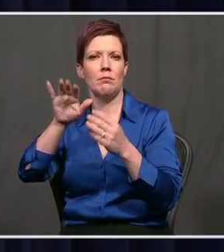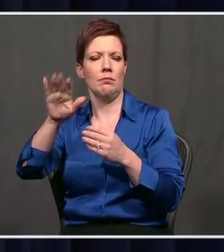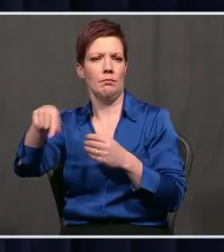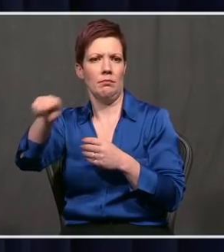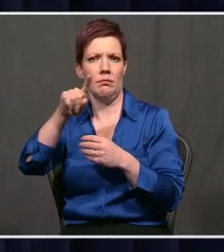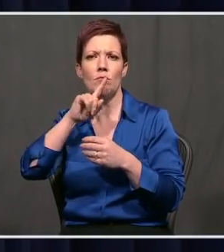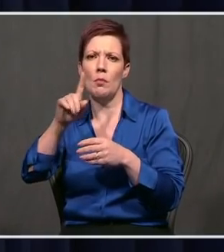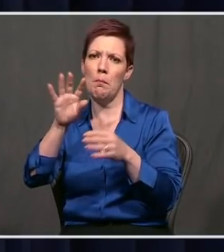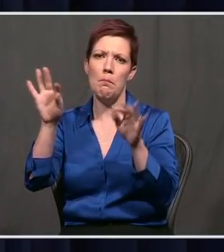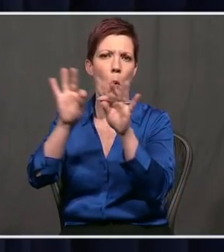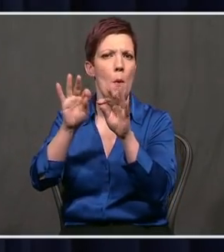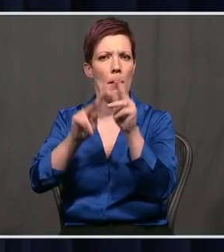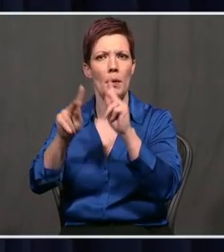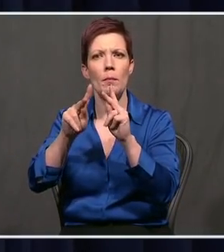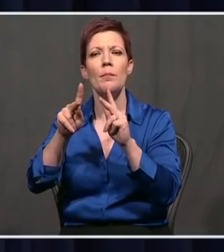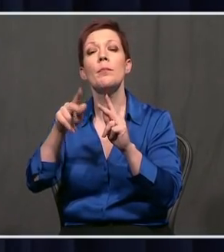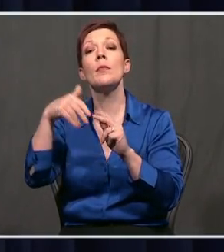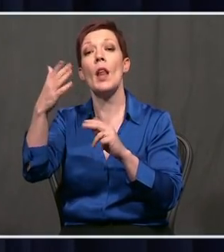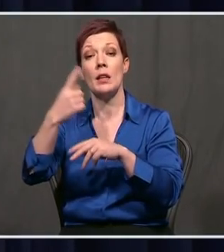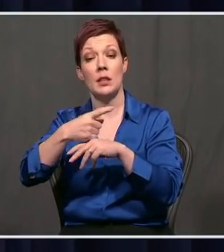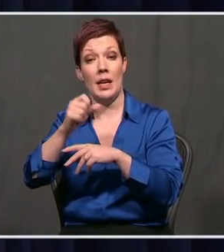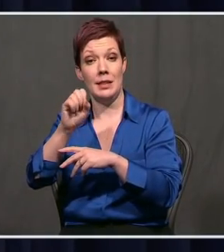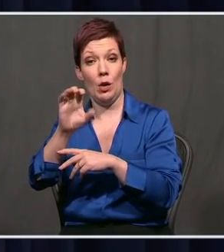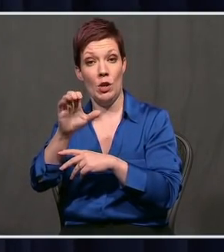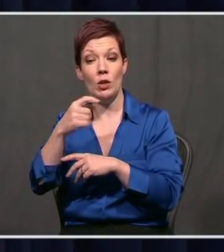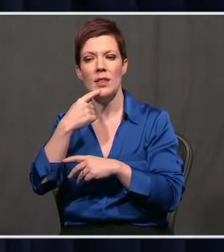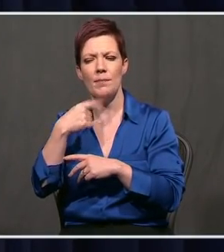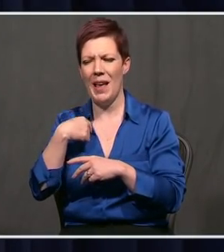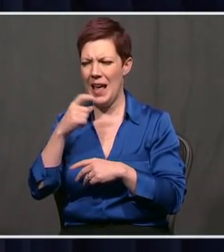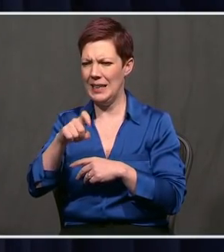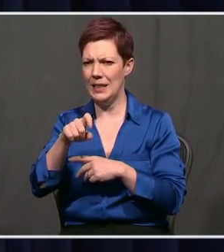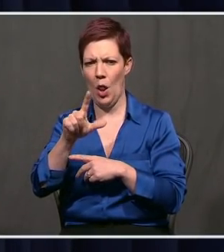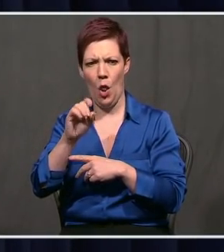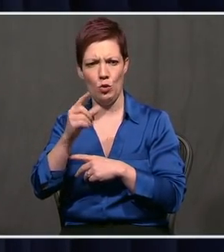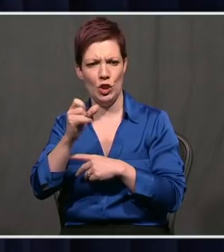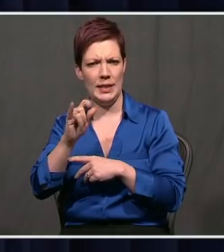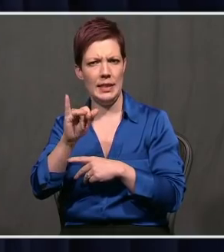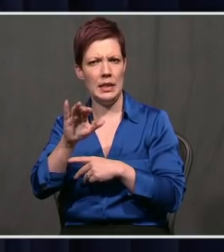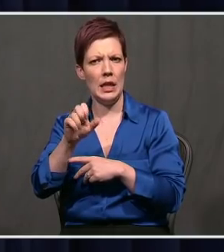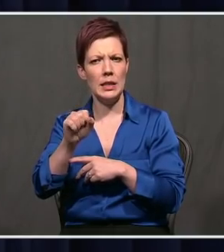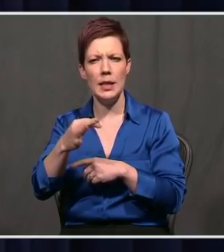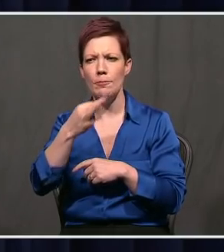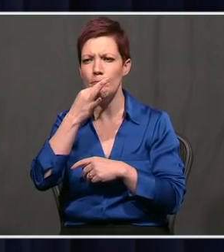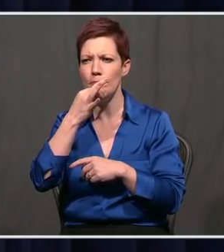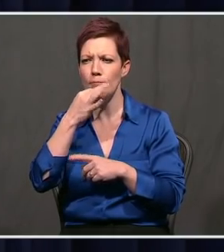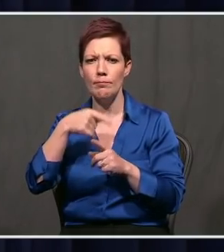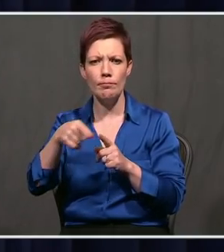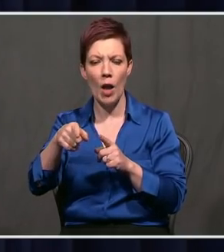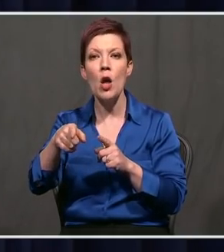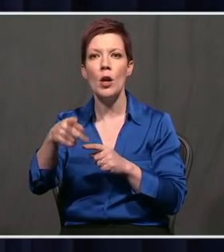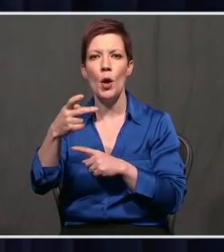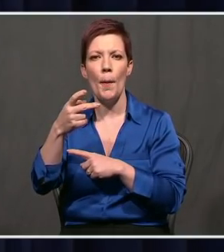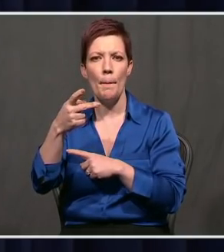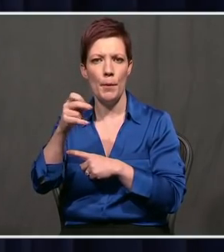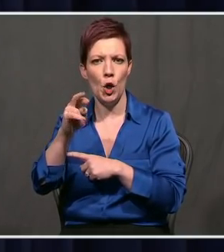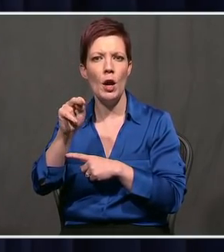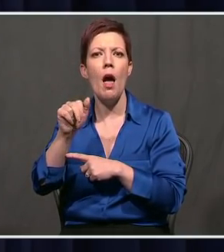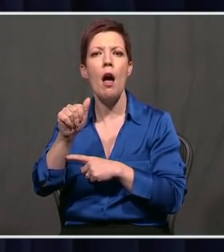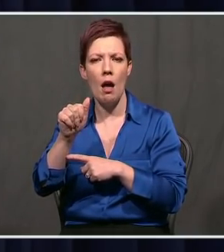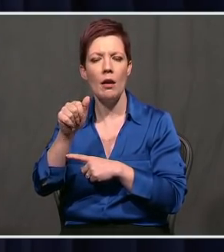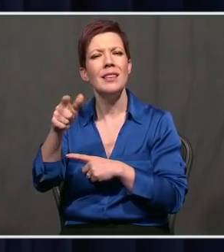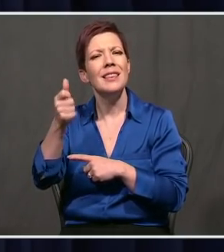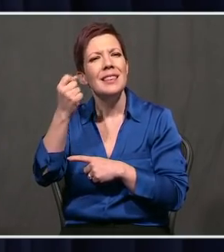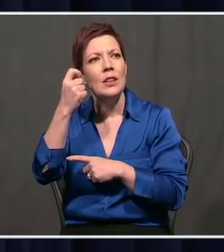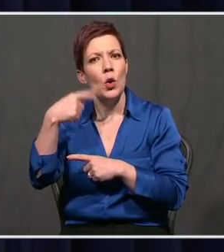phone, calls Secretary Esper. I need a logistics expert. That's how we got General Perna. So it was about talent,